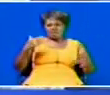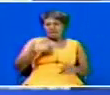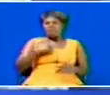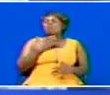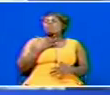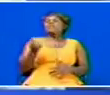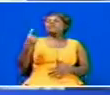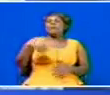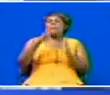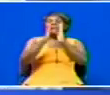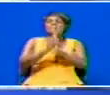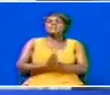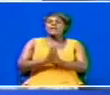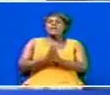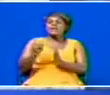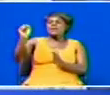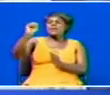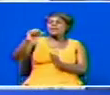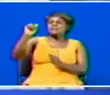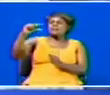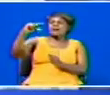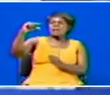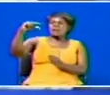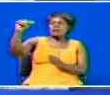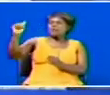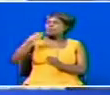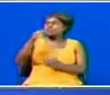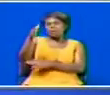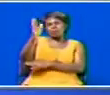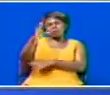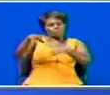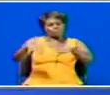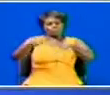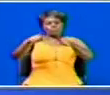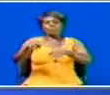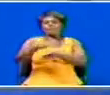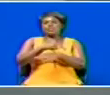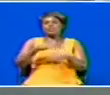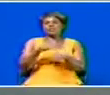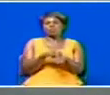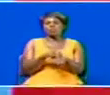to come and pray in Salgaa. And we've just come to pray today, just to tell God to take over our nation.